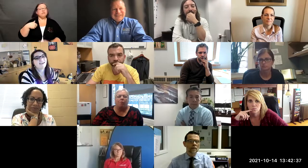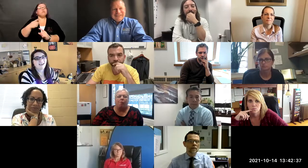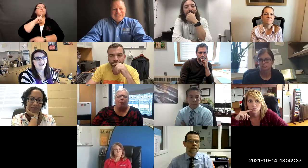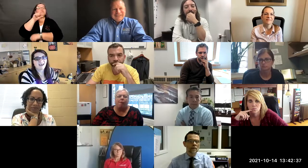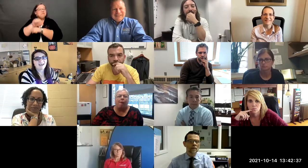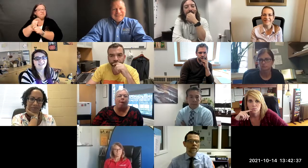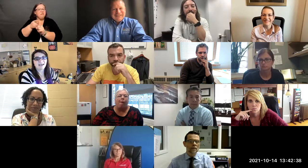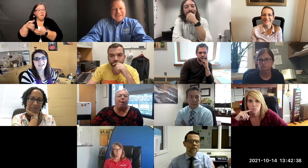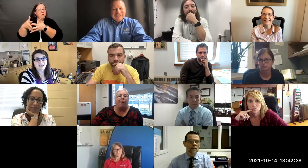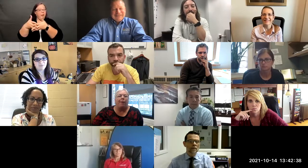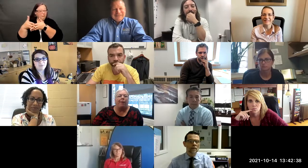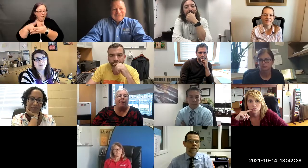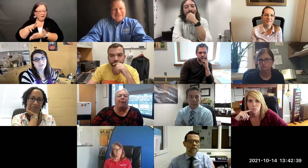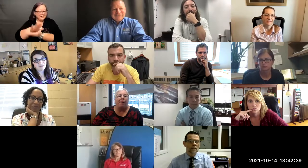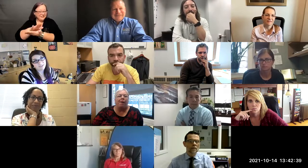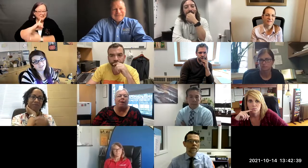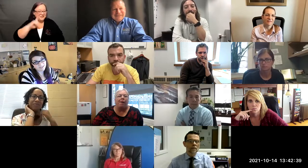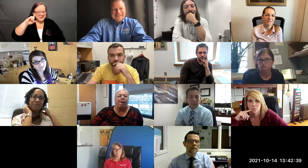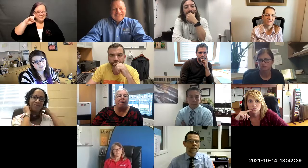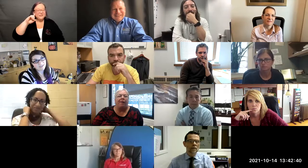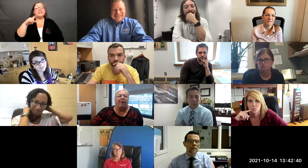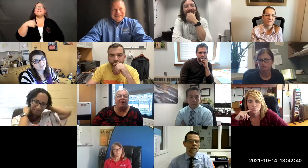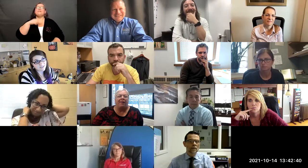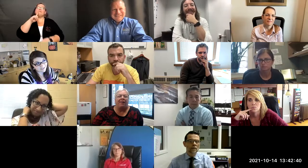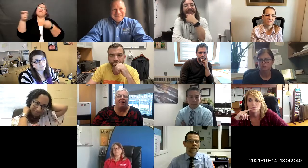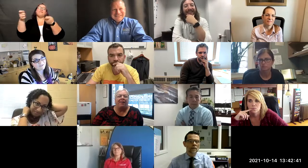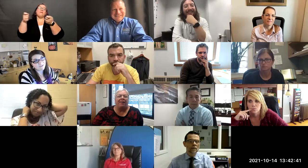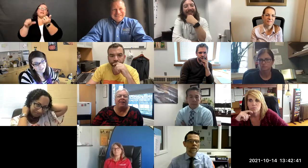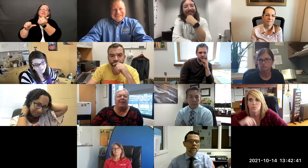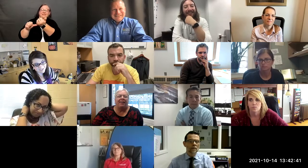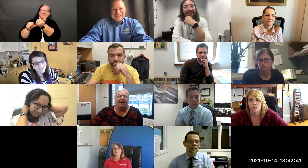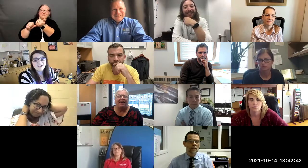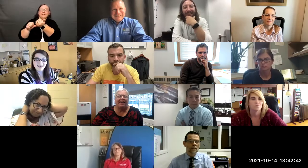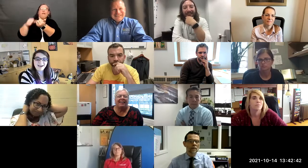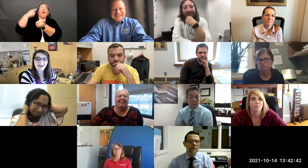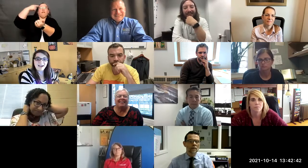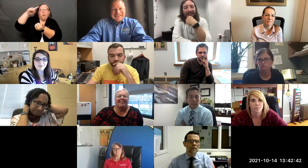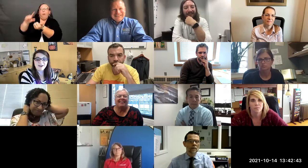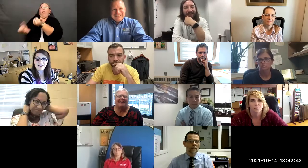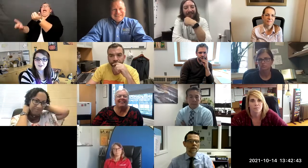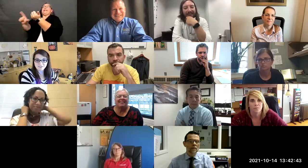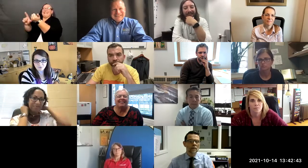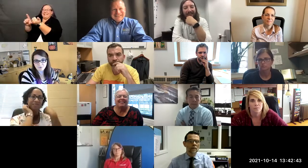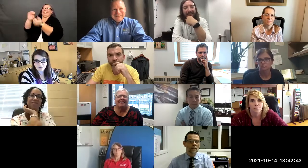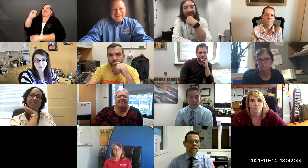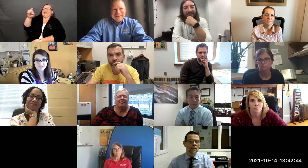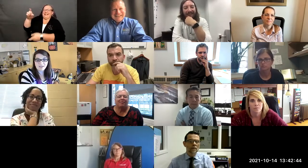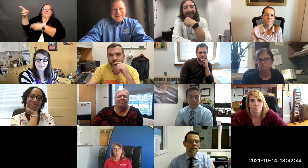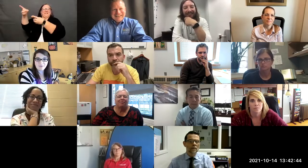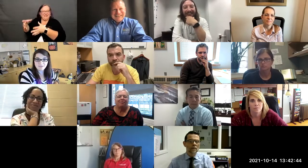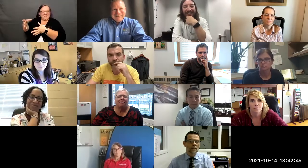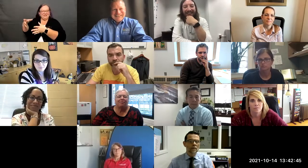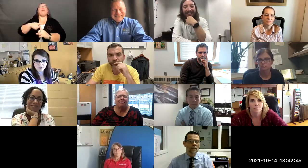Deaf, and I am the administrative assistant to the assistant executive director. However, I also coordinate all